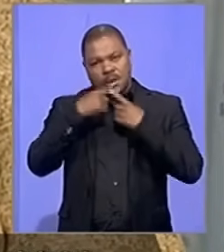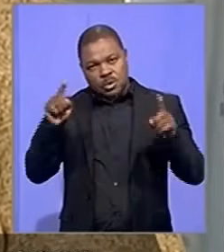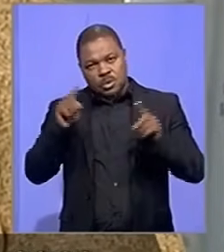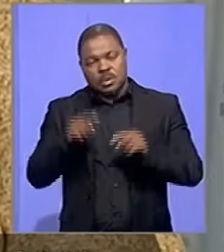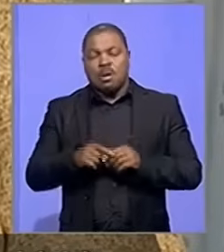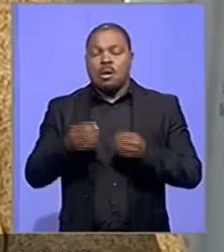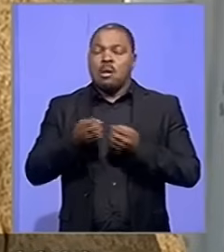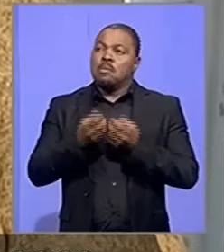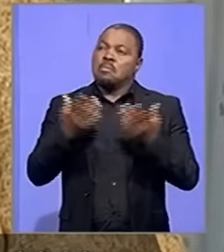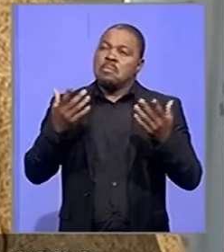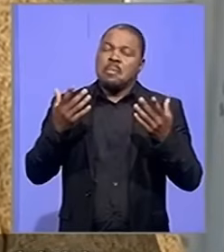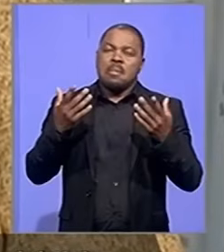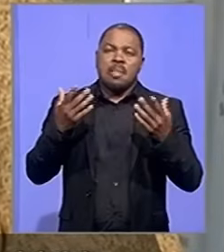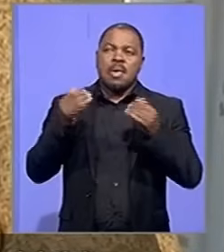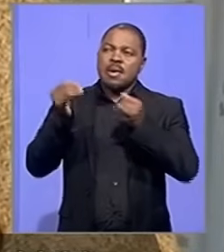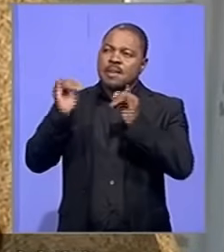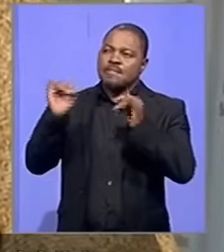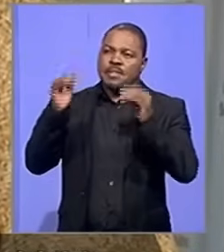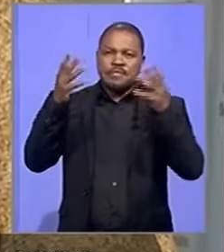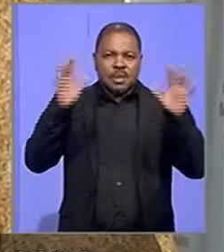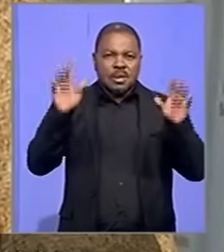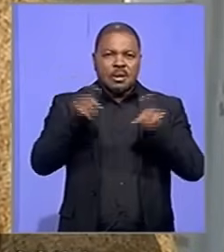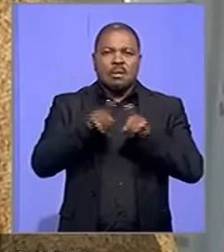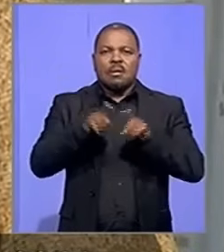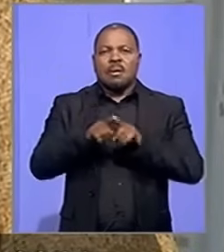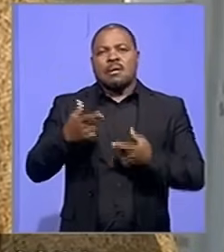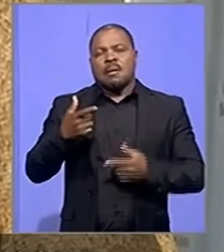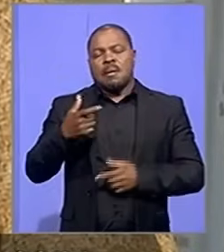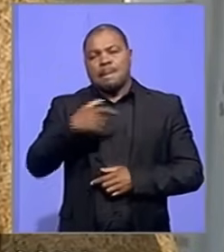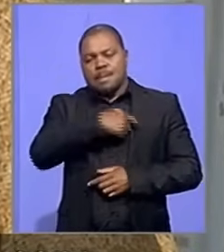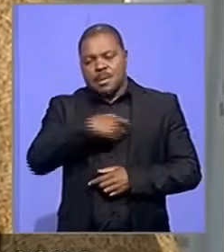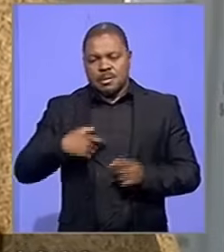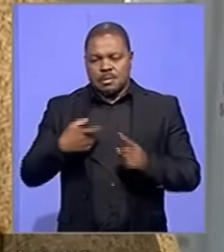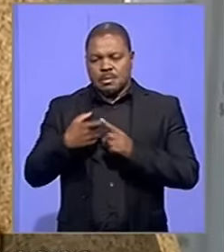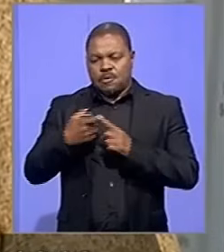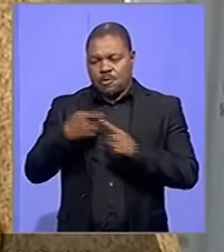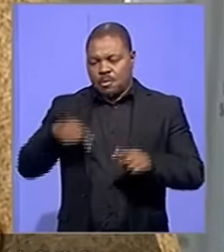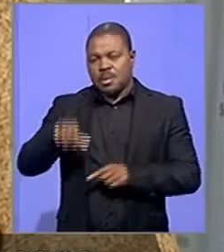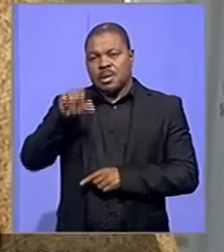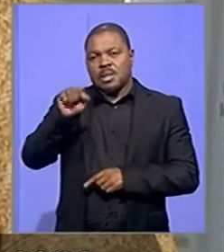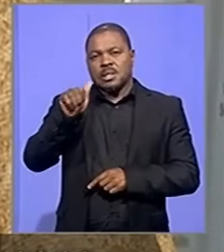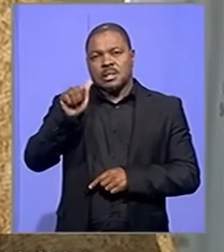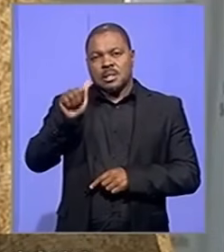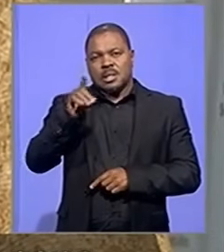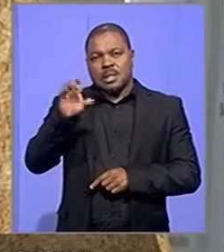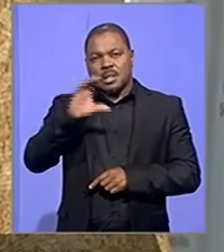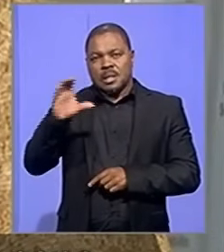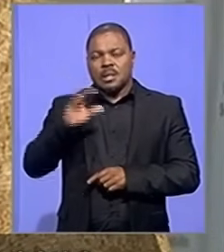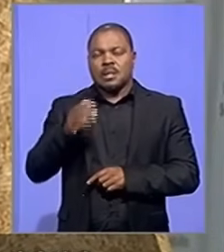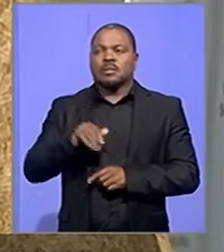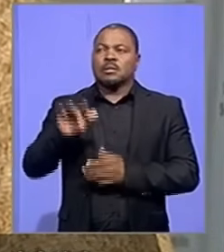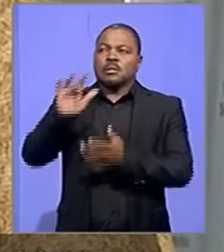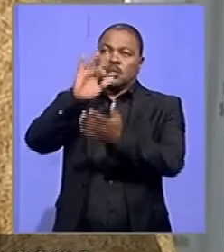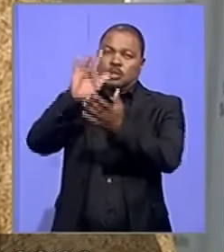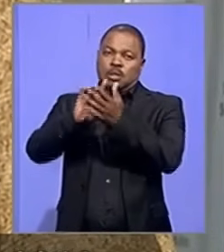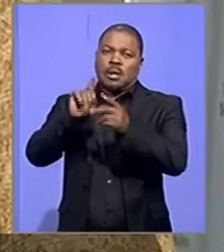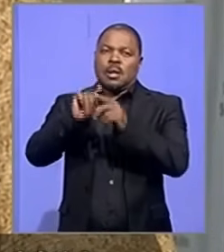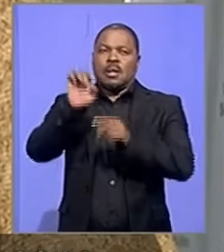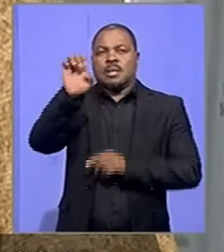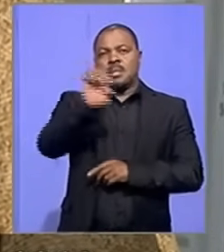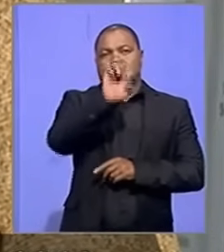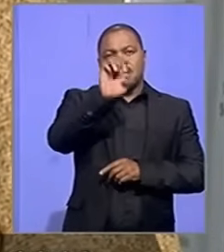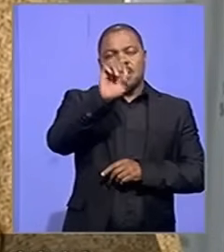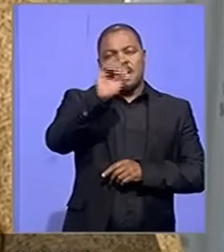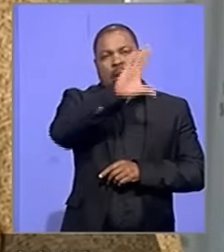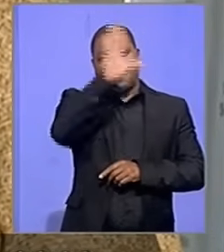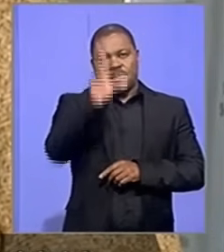the invitations have gone to heads of state of the SADC region, Central and East Africa, as well